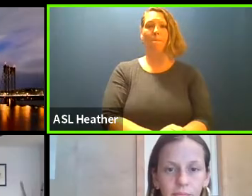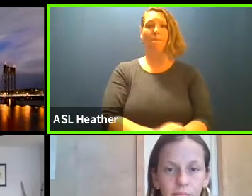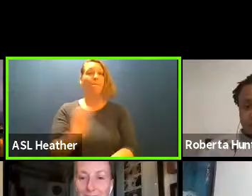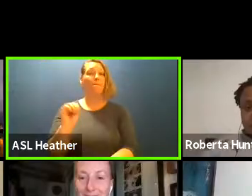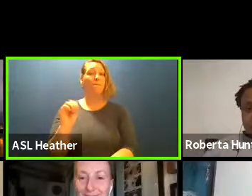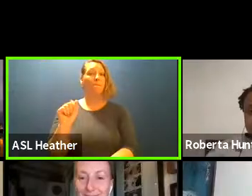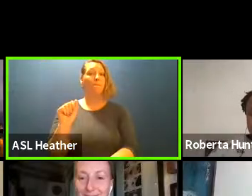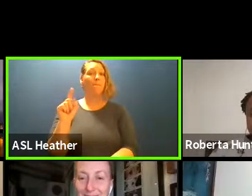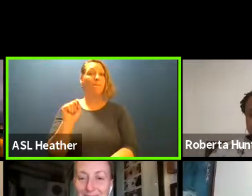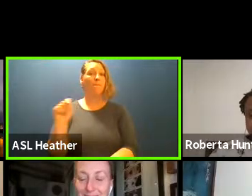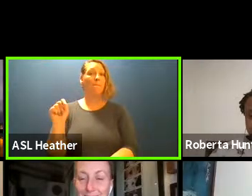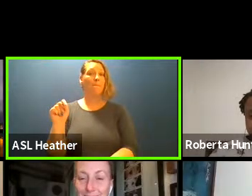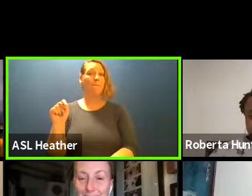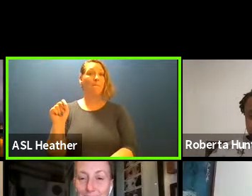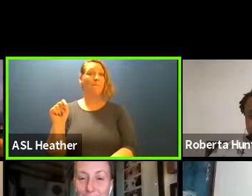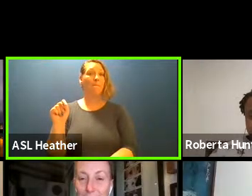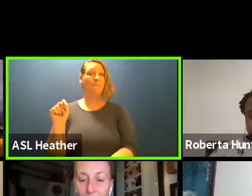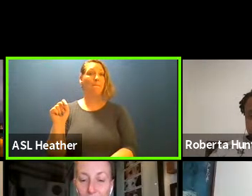Matt.